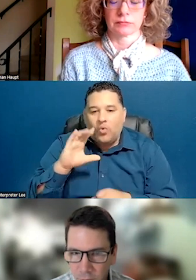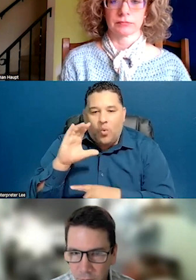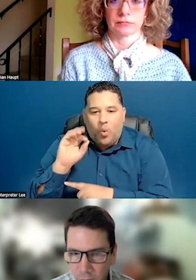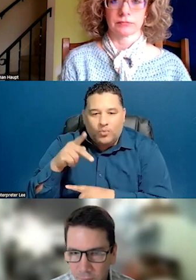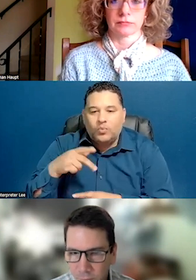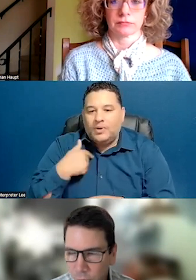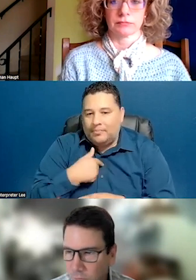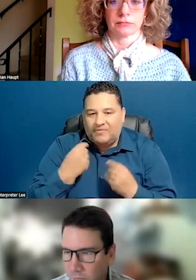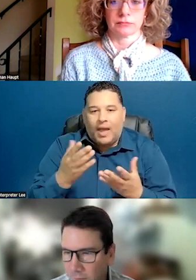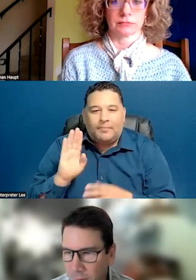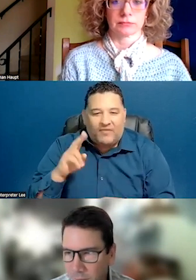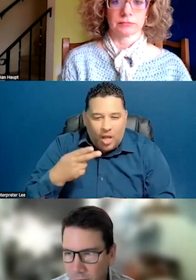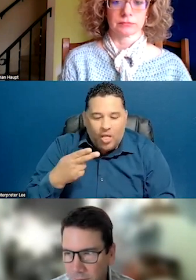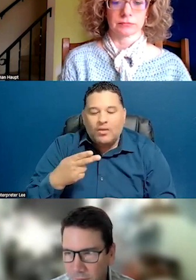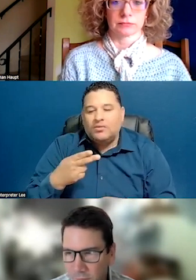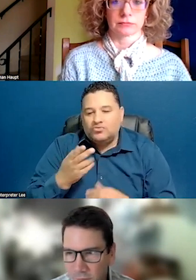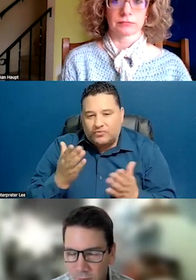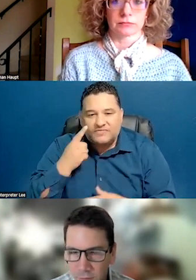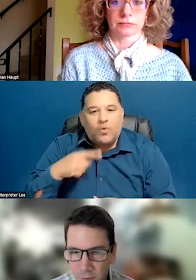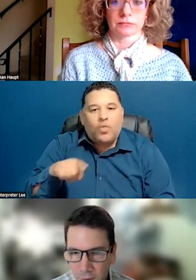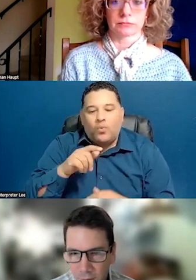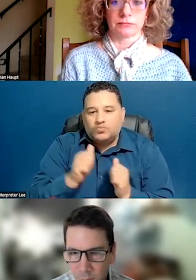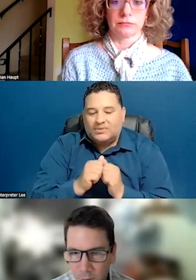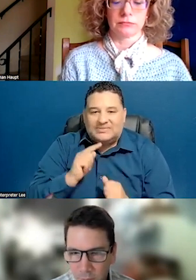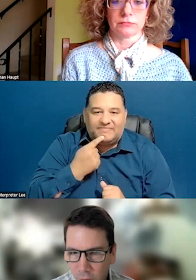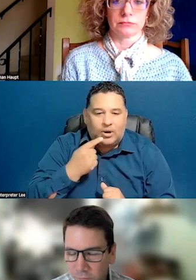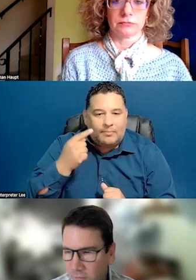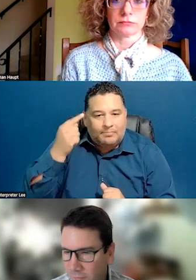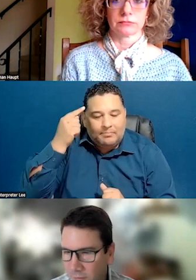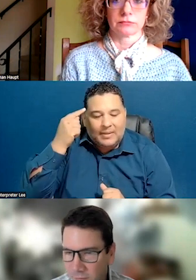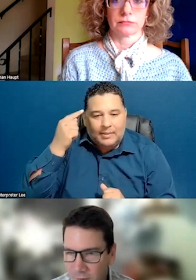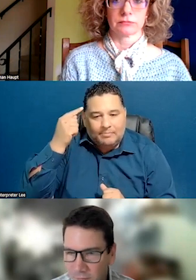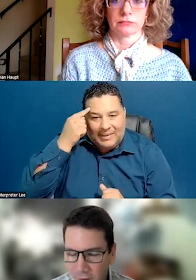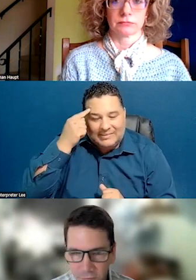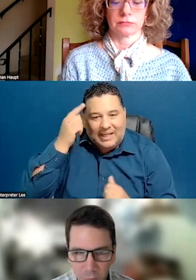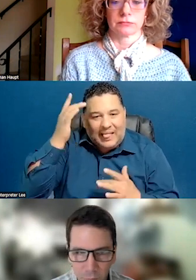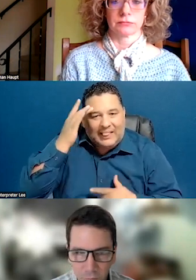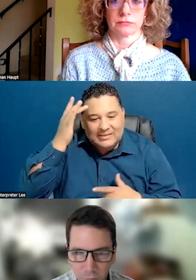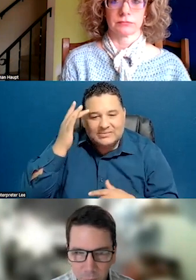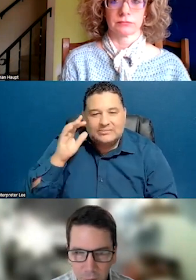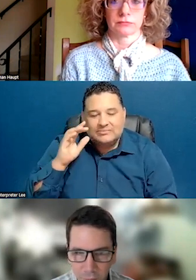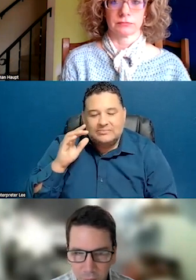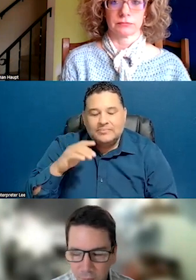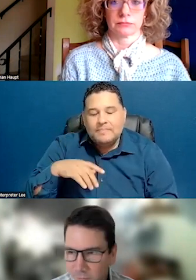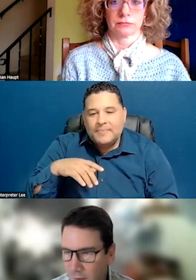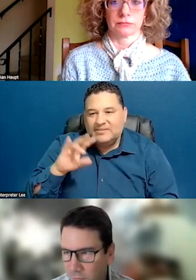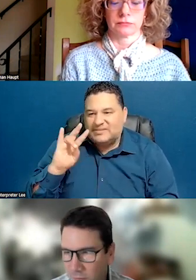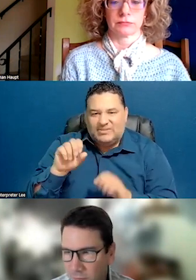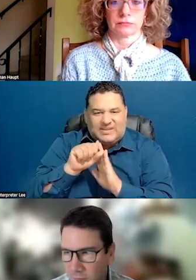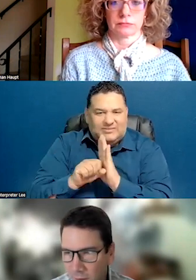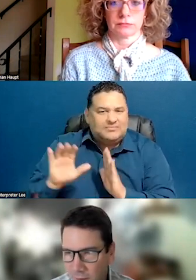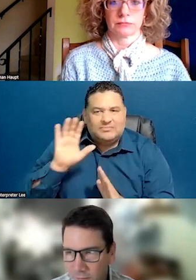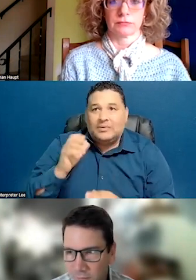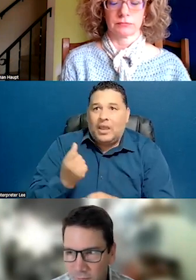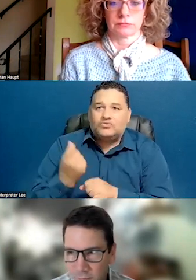for folks with severe mental illness across 7 states. Last year, we served about